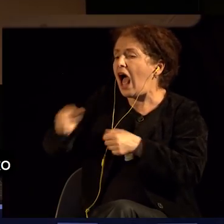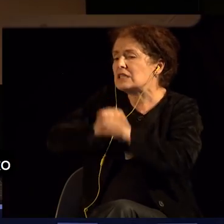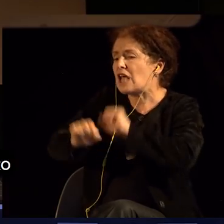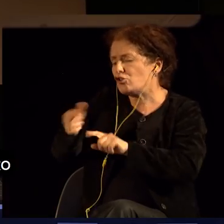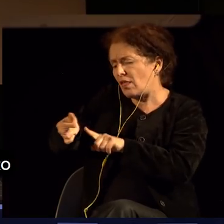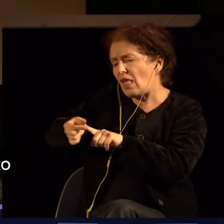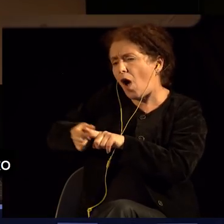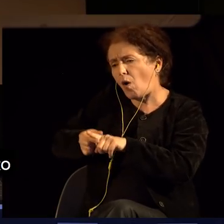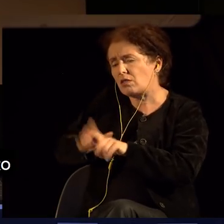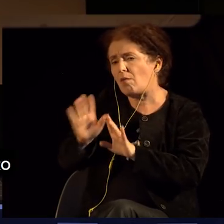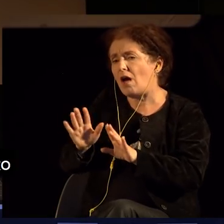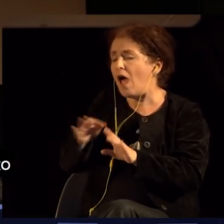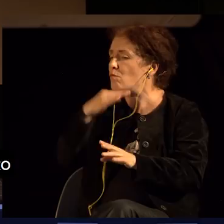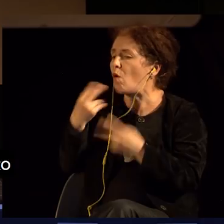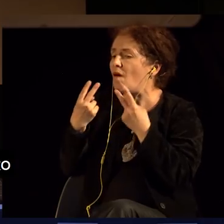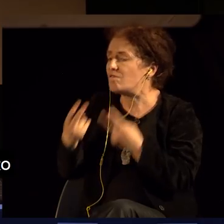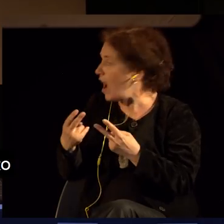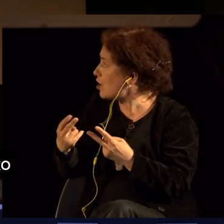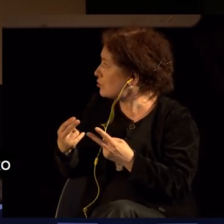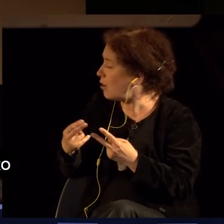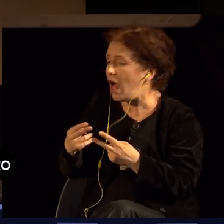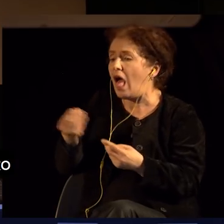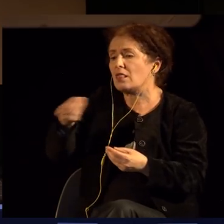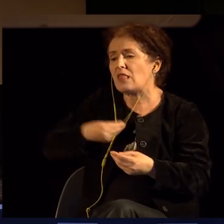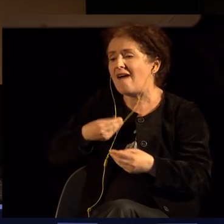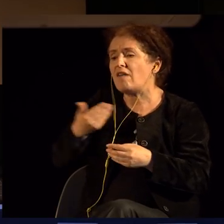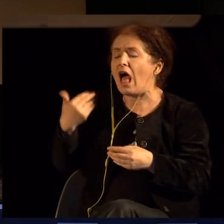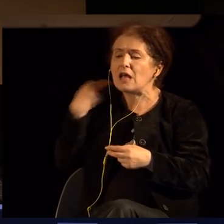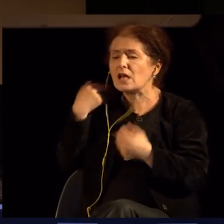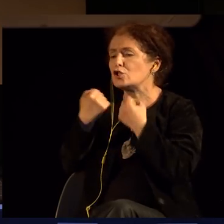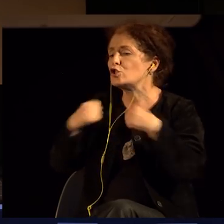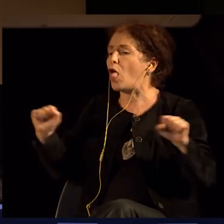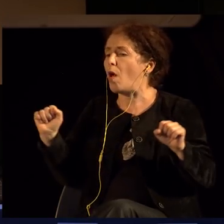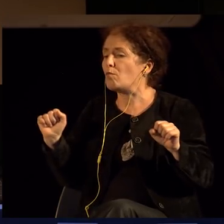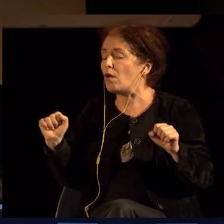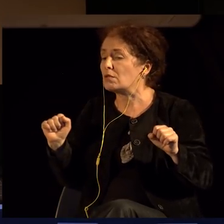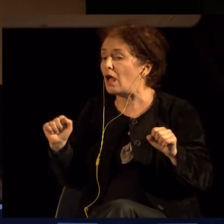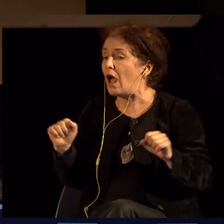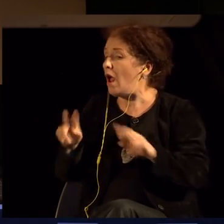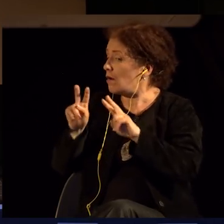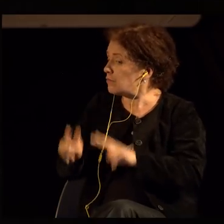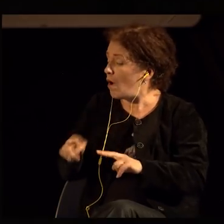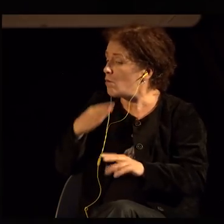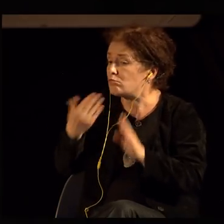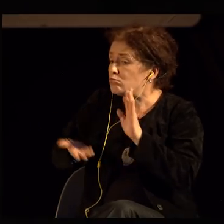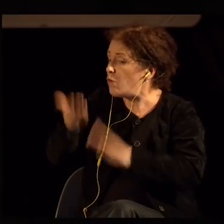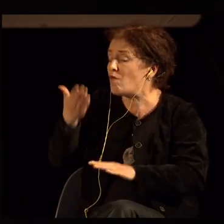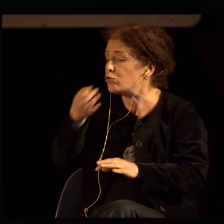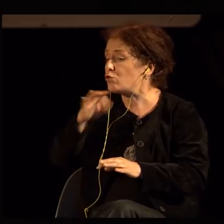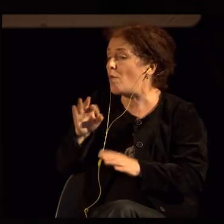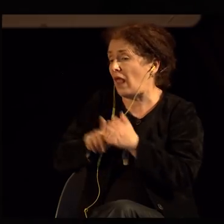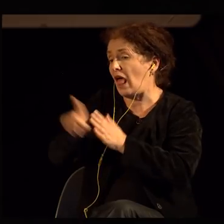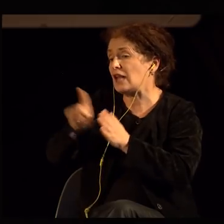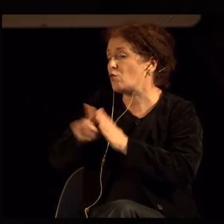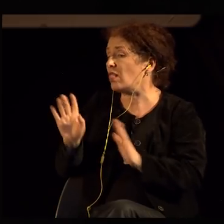sexual experience. And it works. It works a lot better. And if you want to try